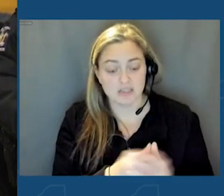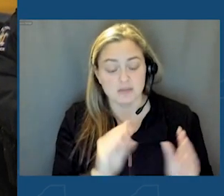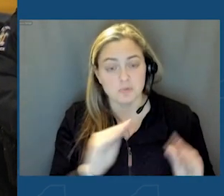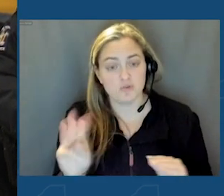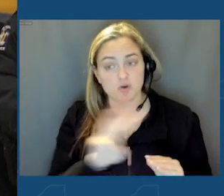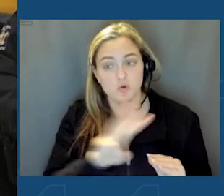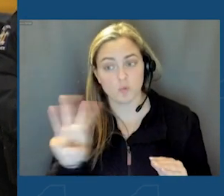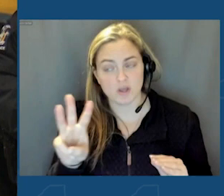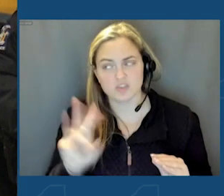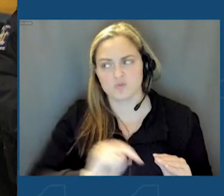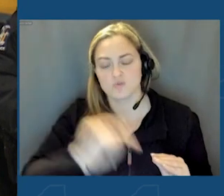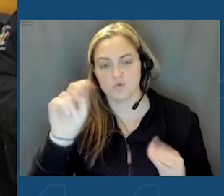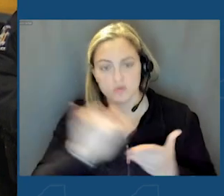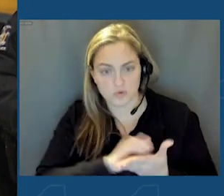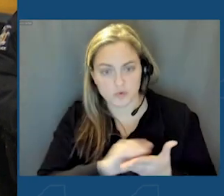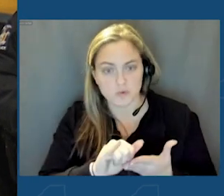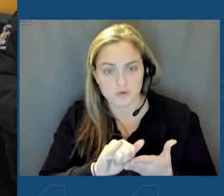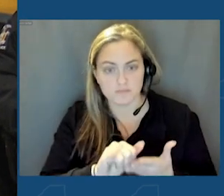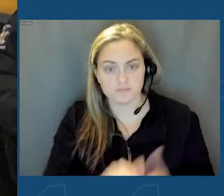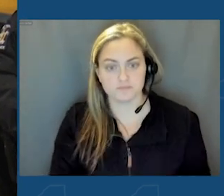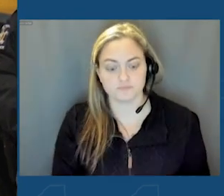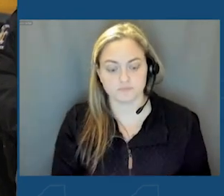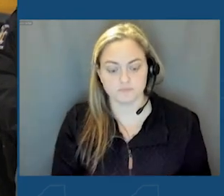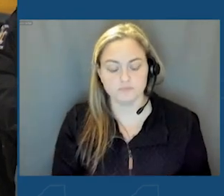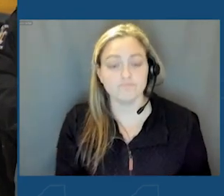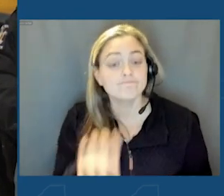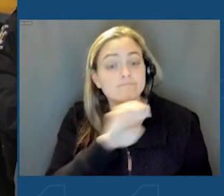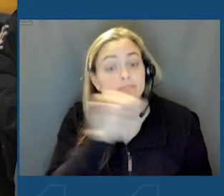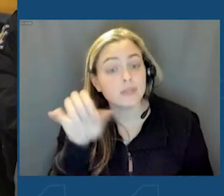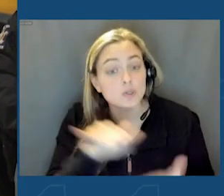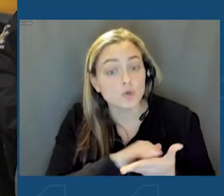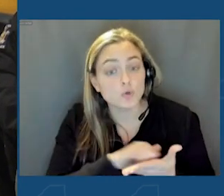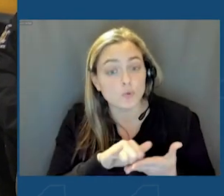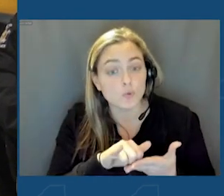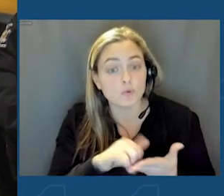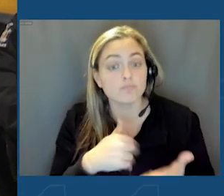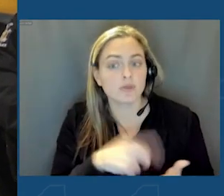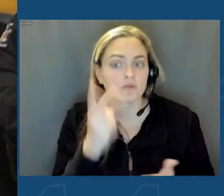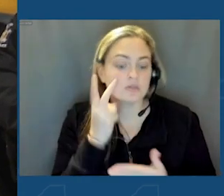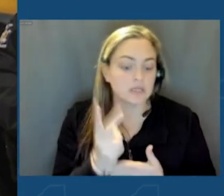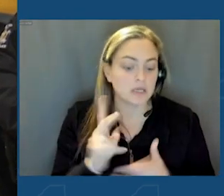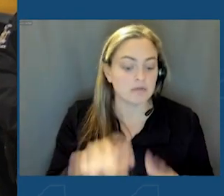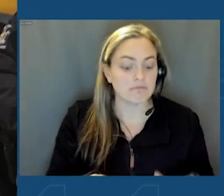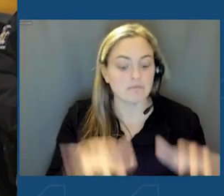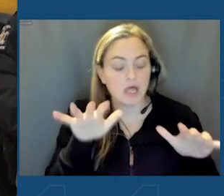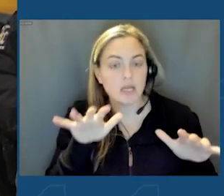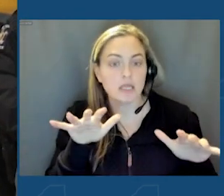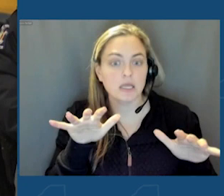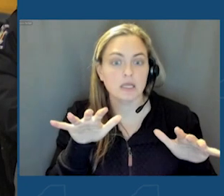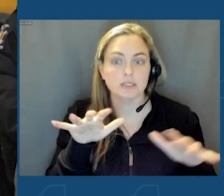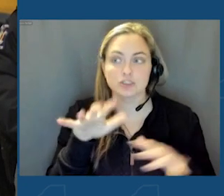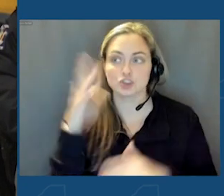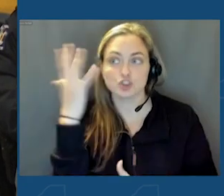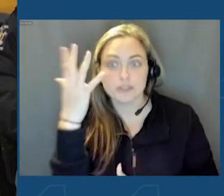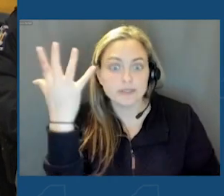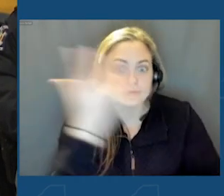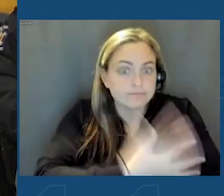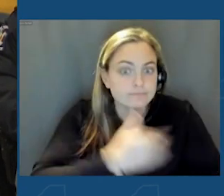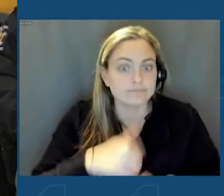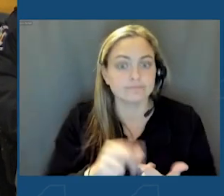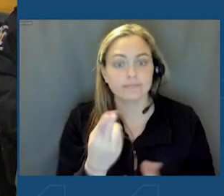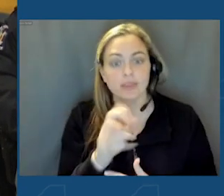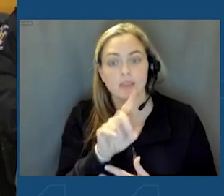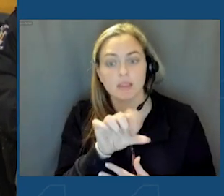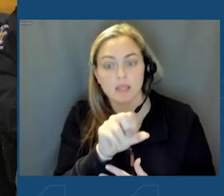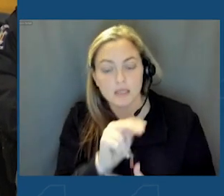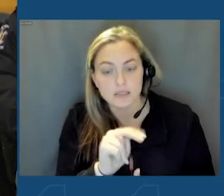and Northern New York very significantly in Eastern New York we've seen flooding down trees along the Hudson Valley in Long Island